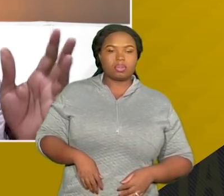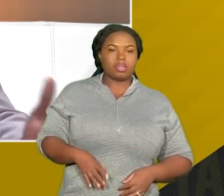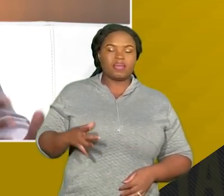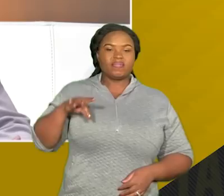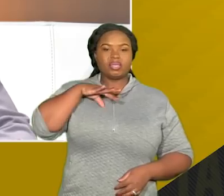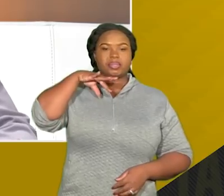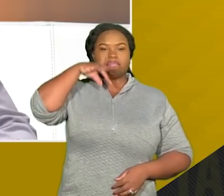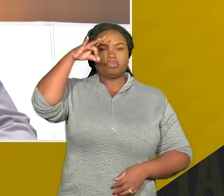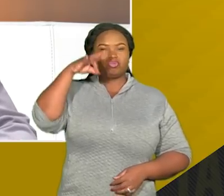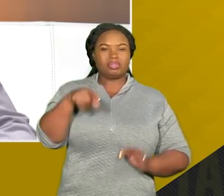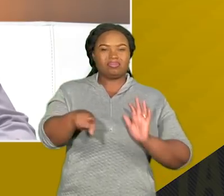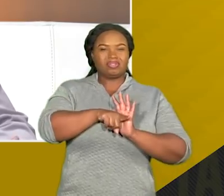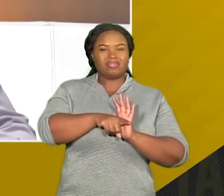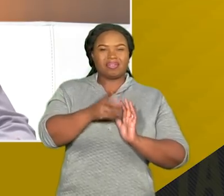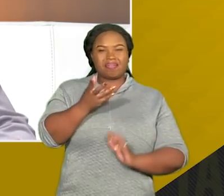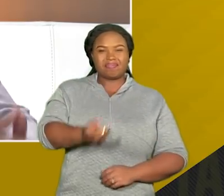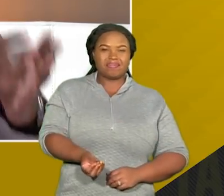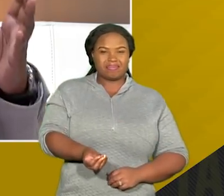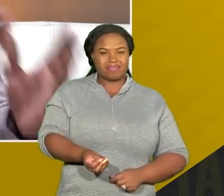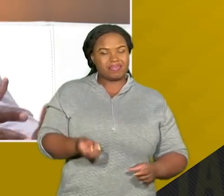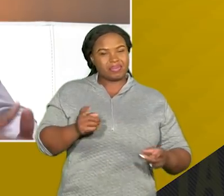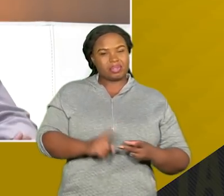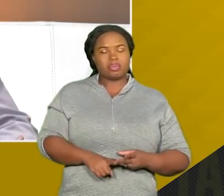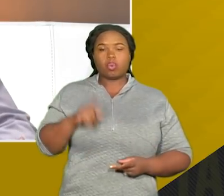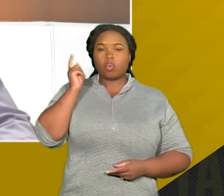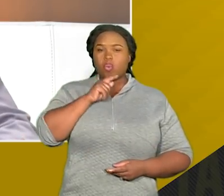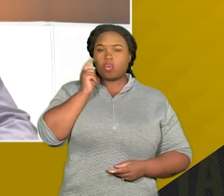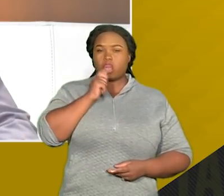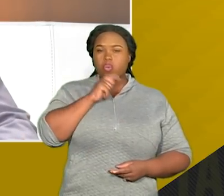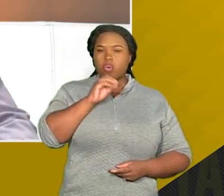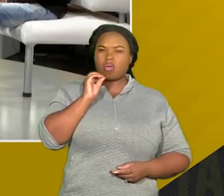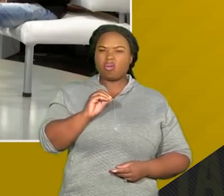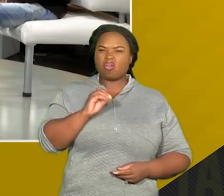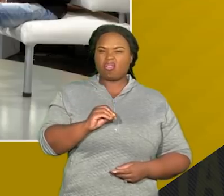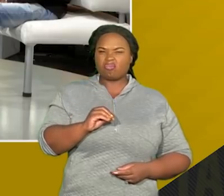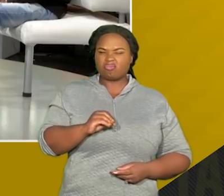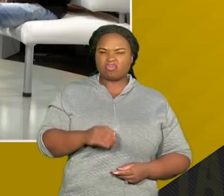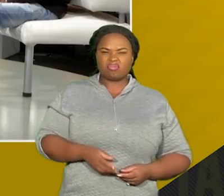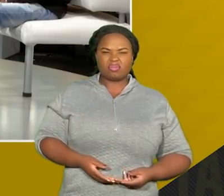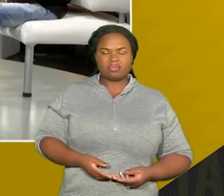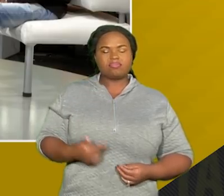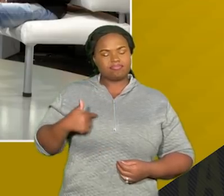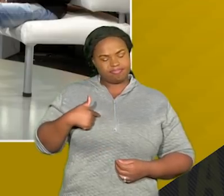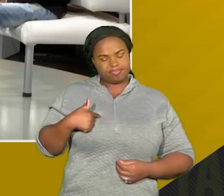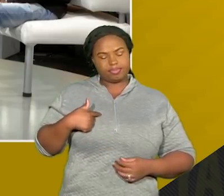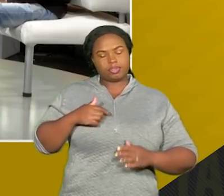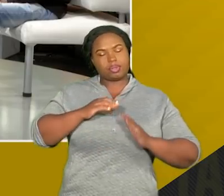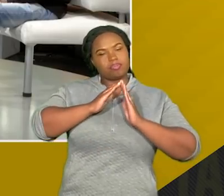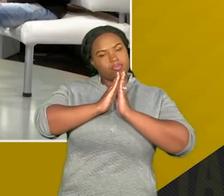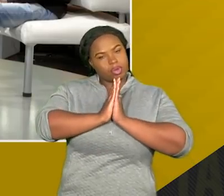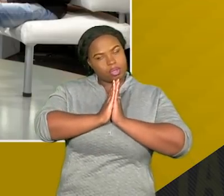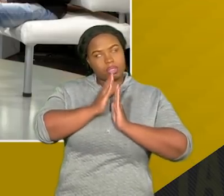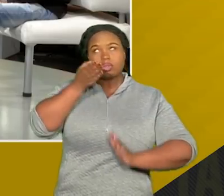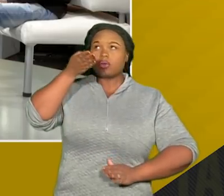the spirits, where people are being bewitched. And then I pray, and then